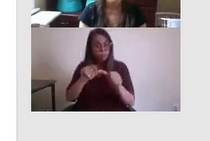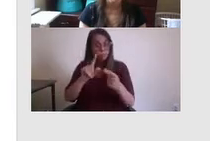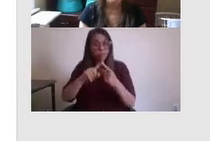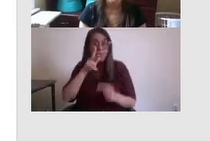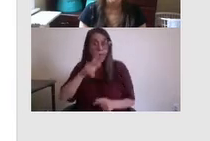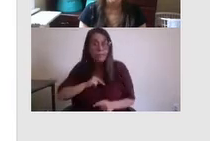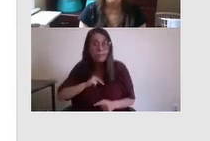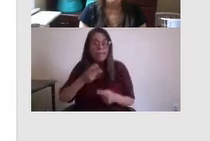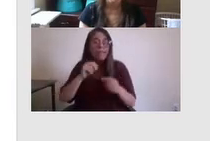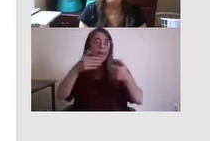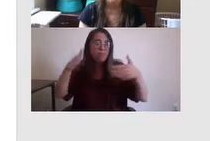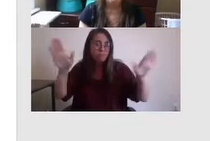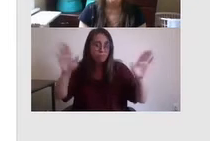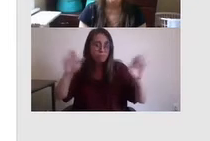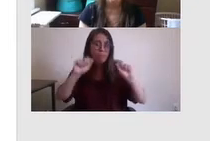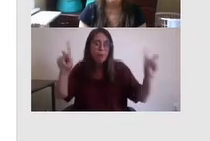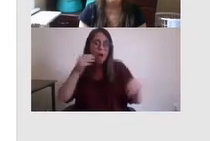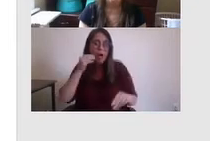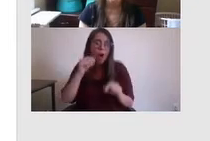the virus at bay.